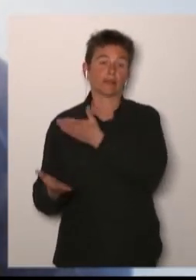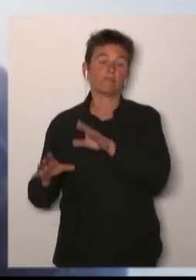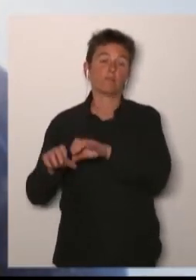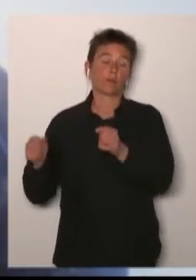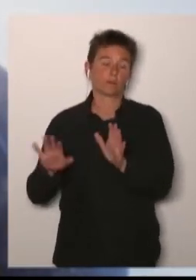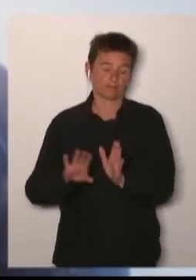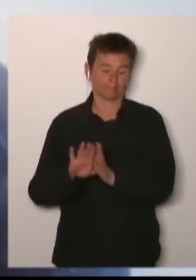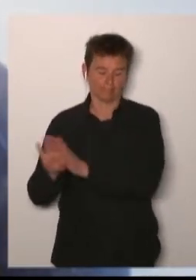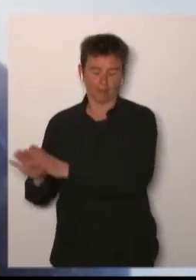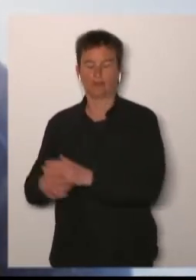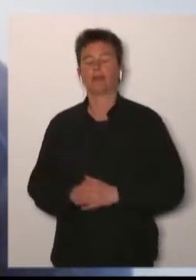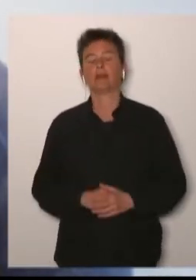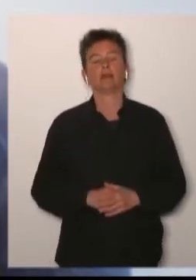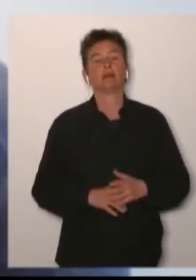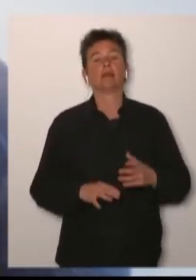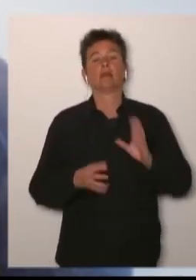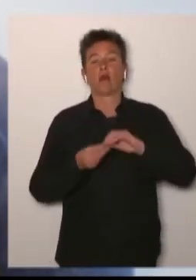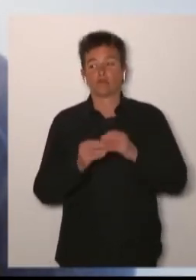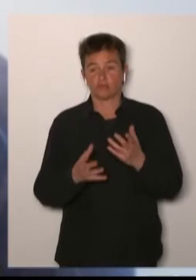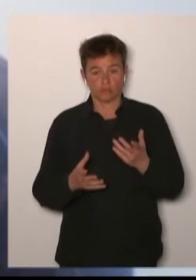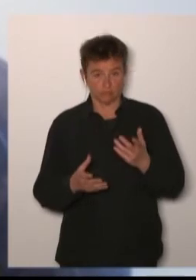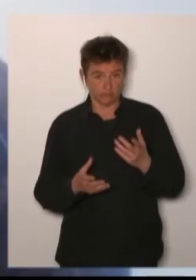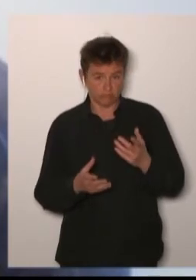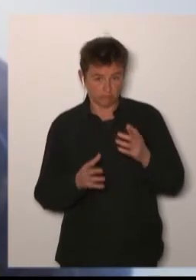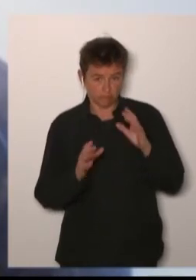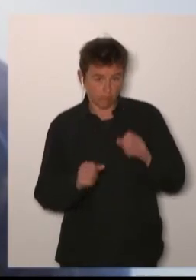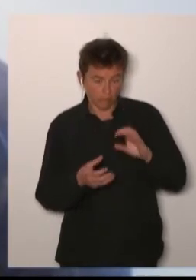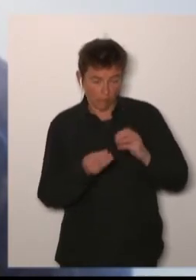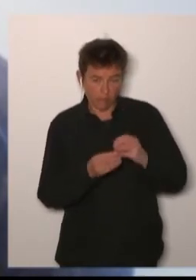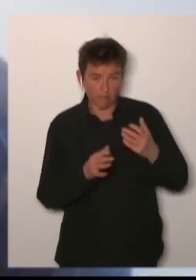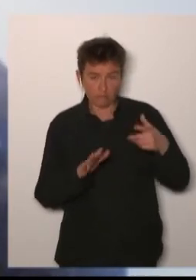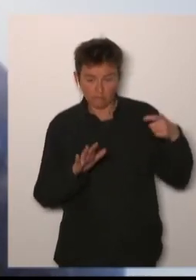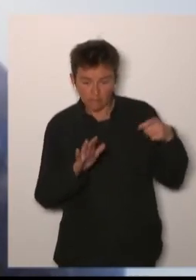research, you know, is I think really